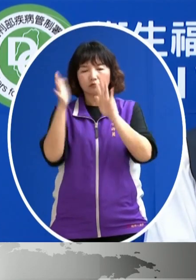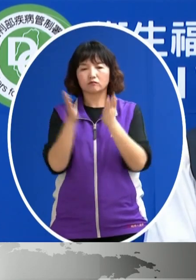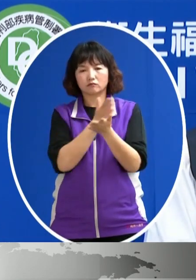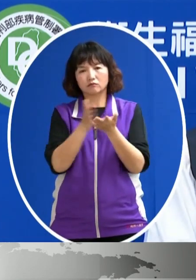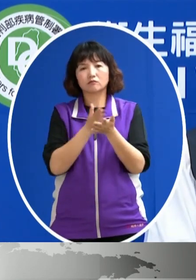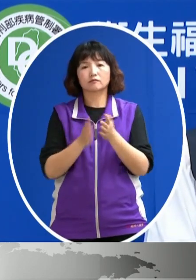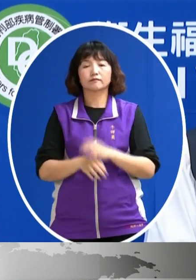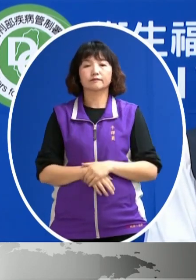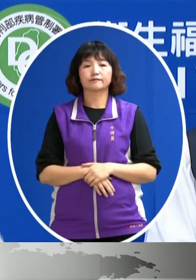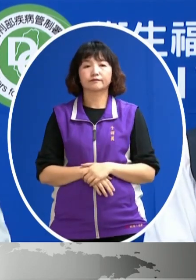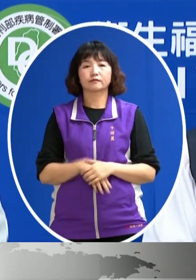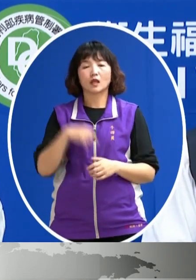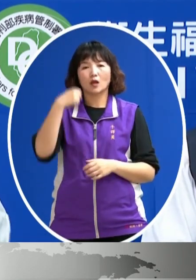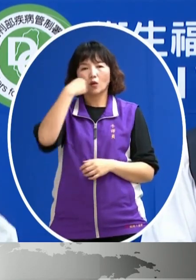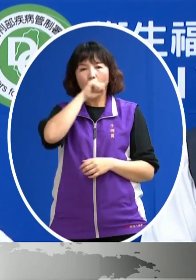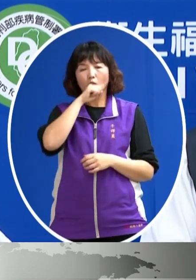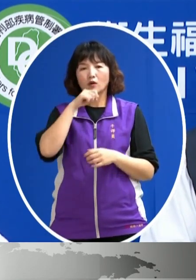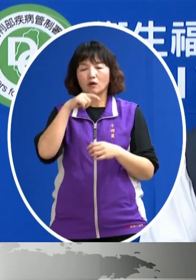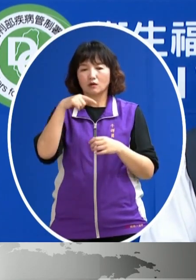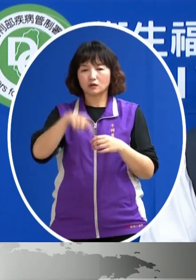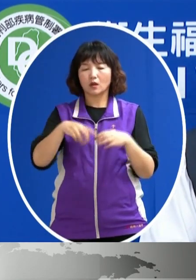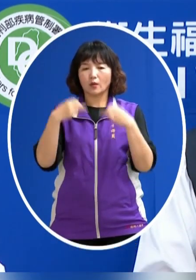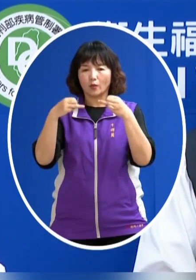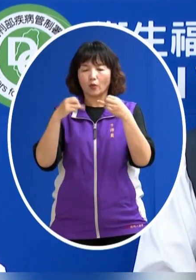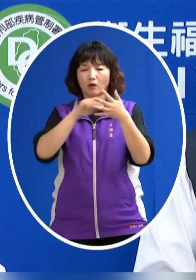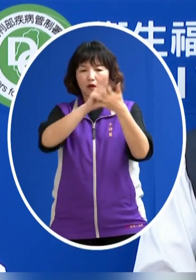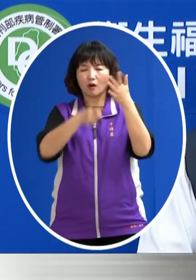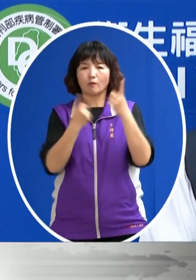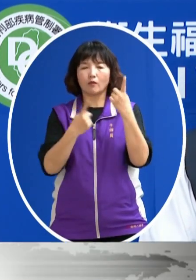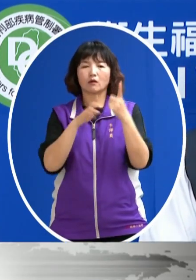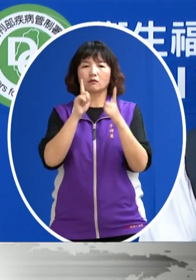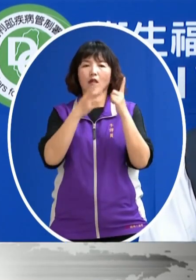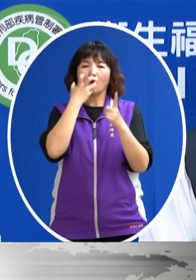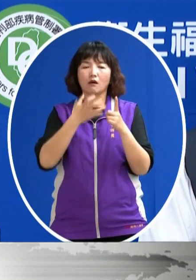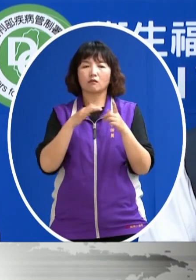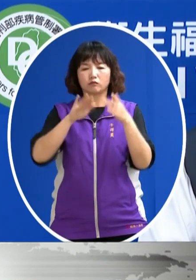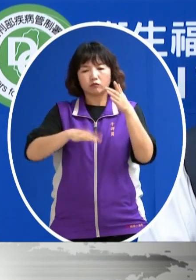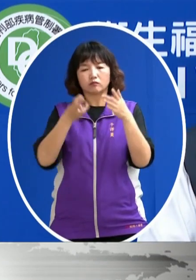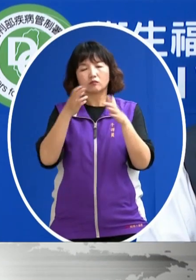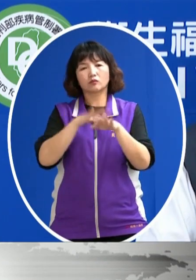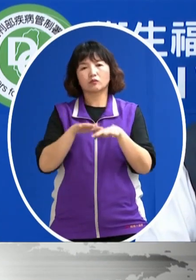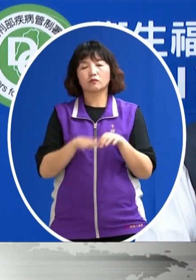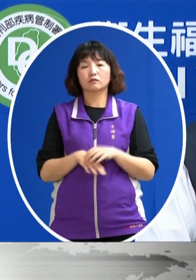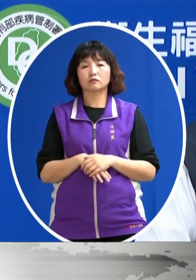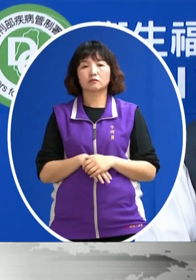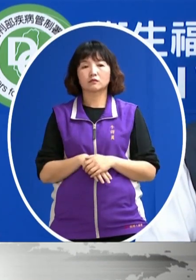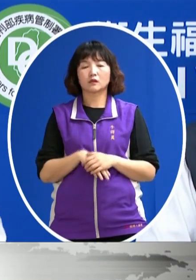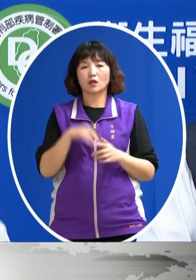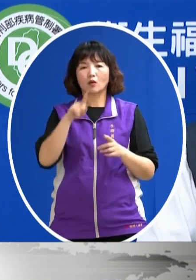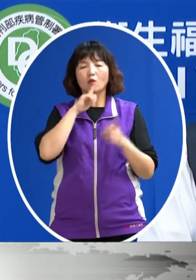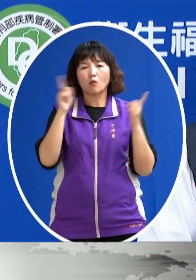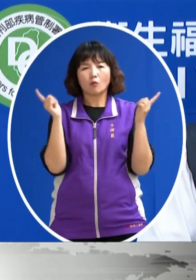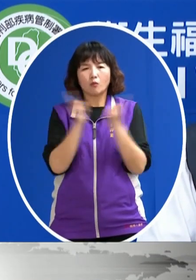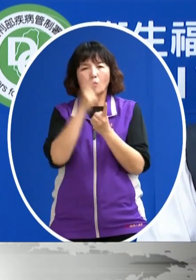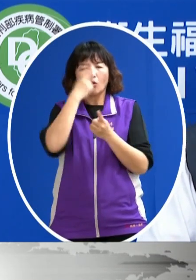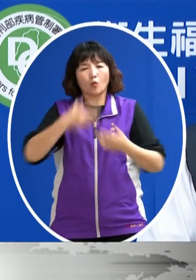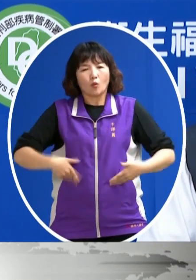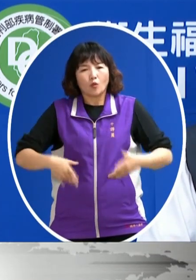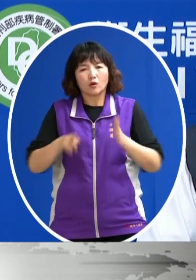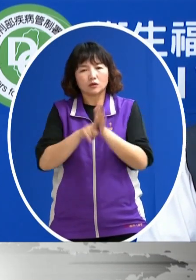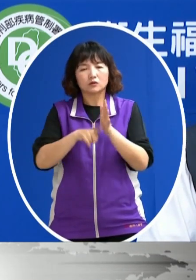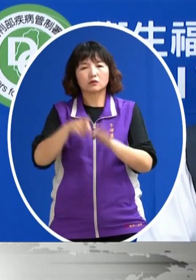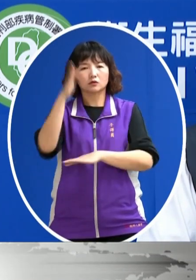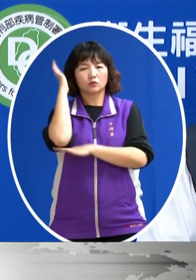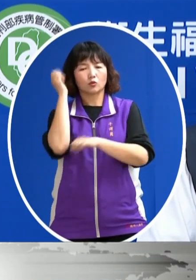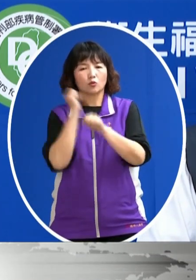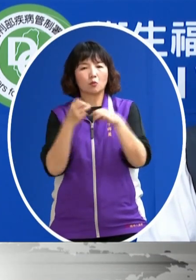It's kind of looking at the government's efficiency in responding in a crisis. Now, the fact is that Taiwan is not facing the crisis that those other countries